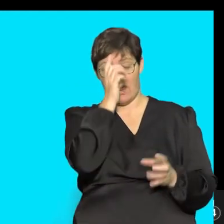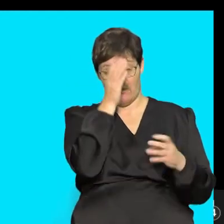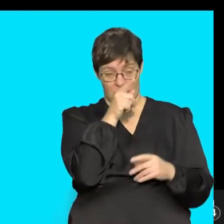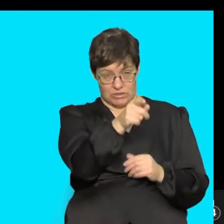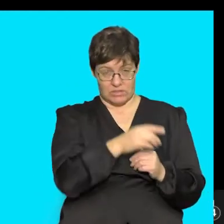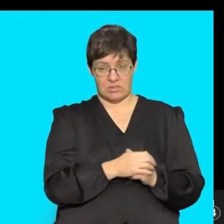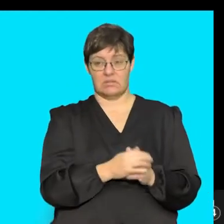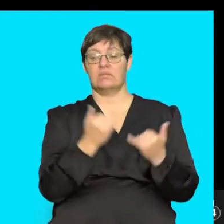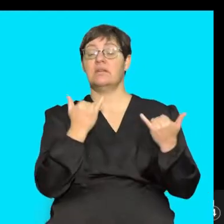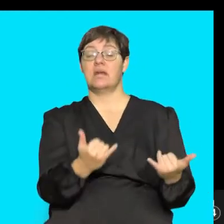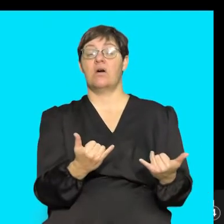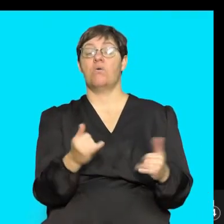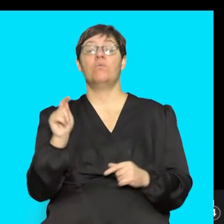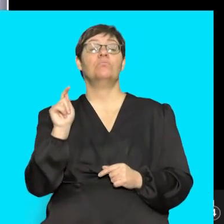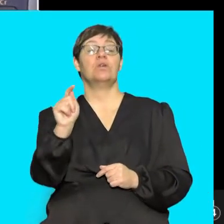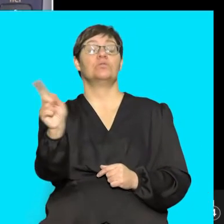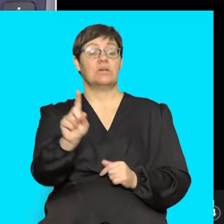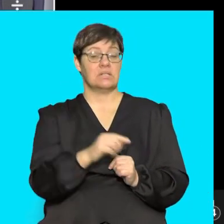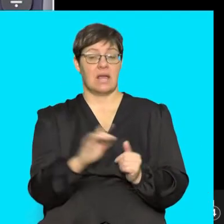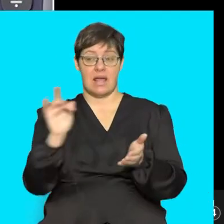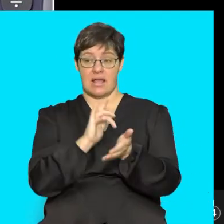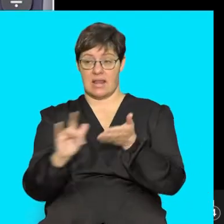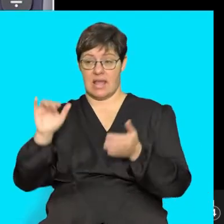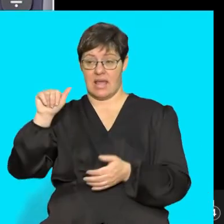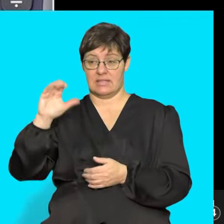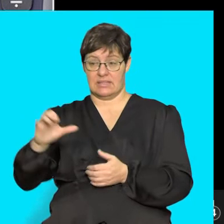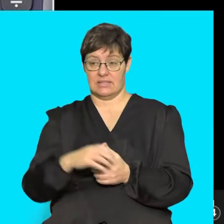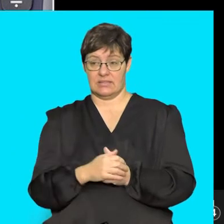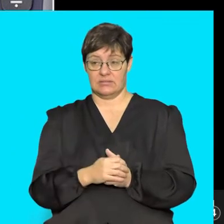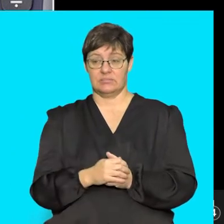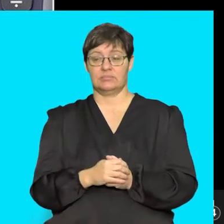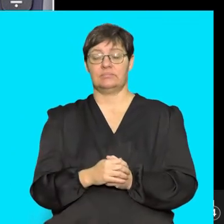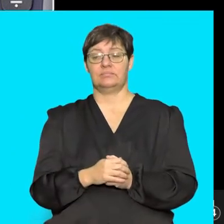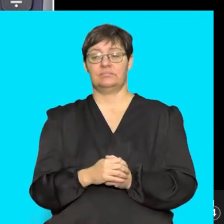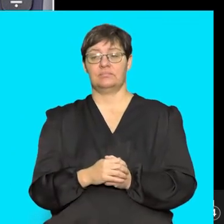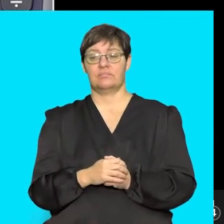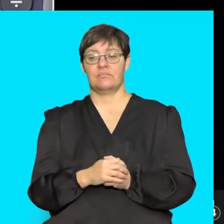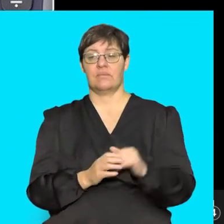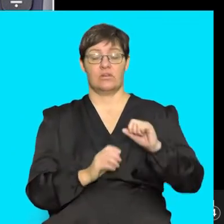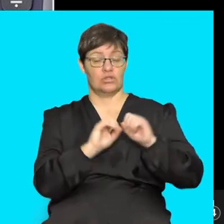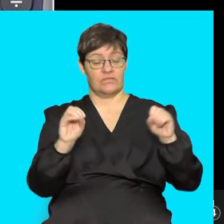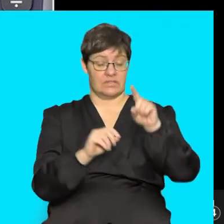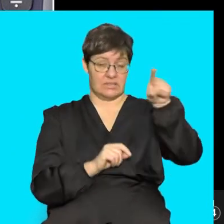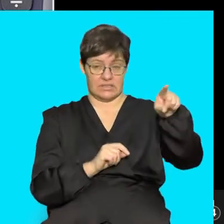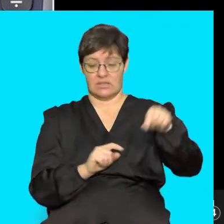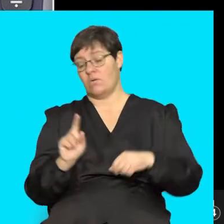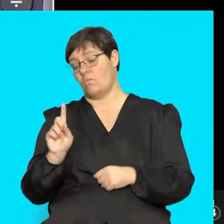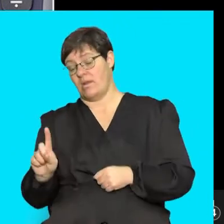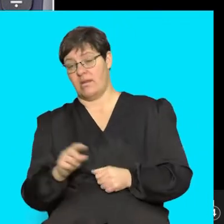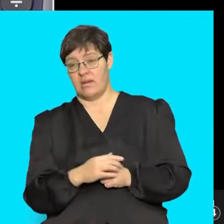So we have our data there. So I'm going to say clear, AC,